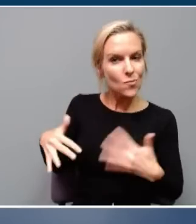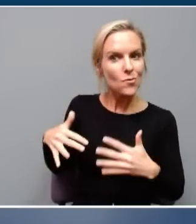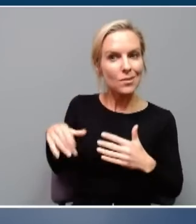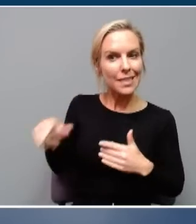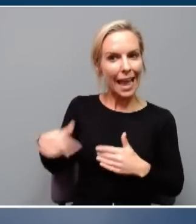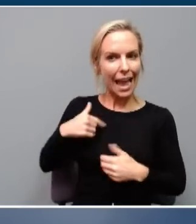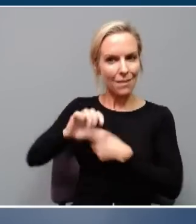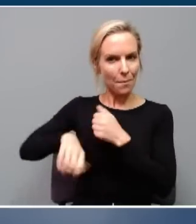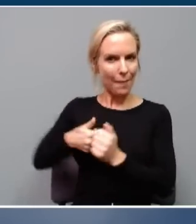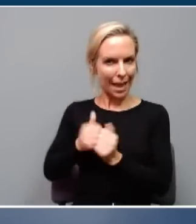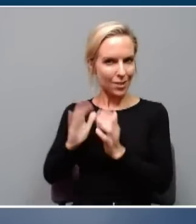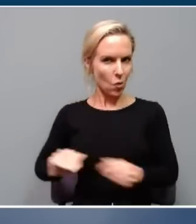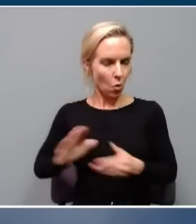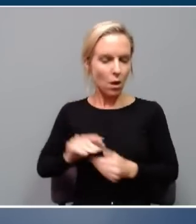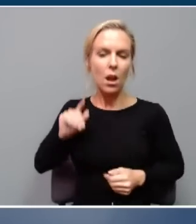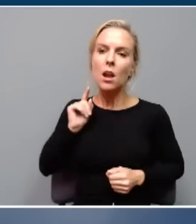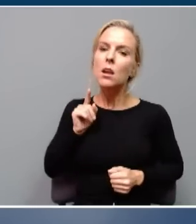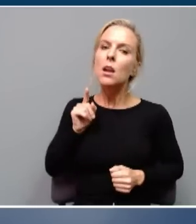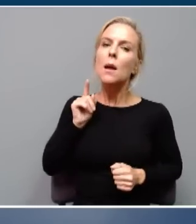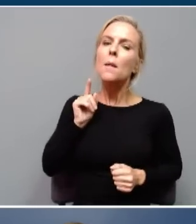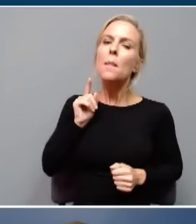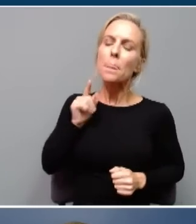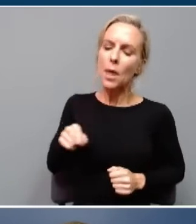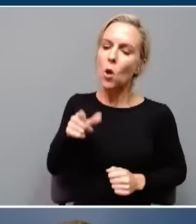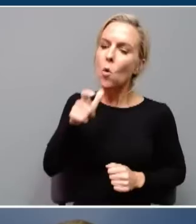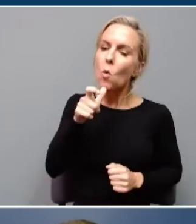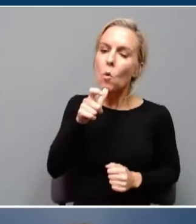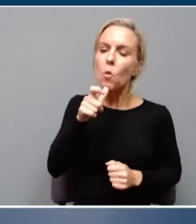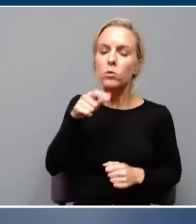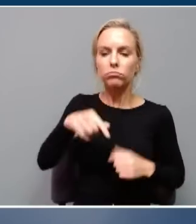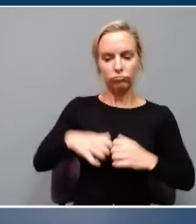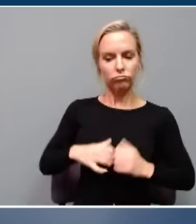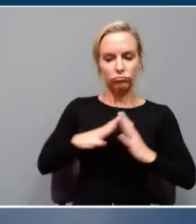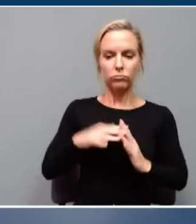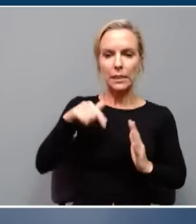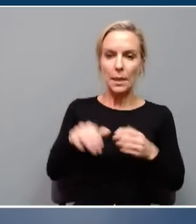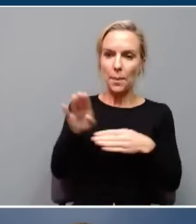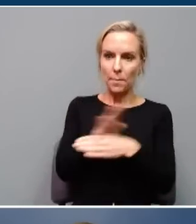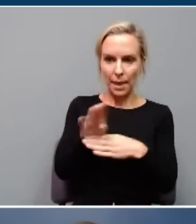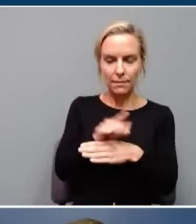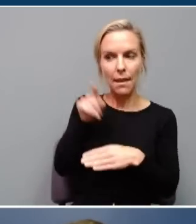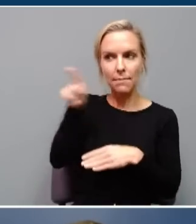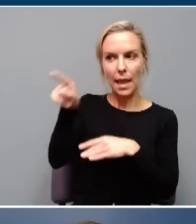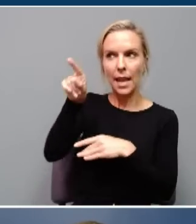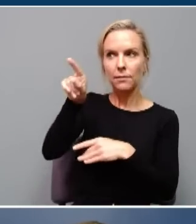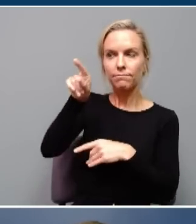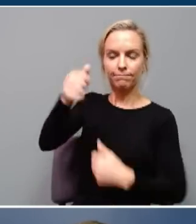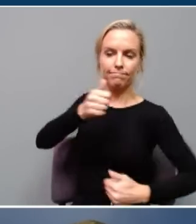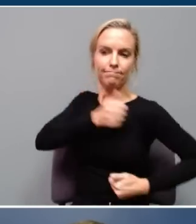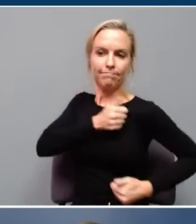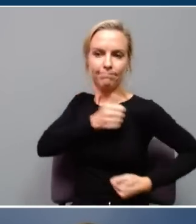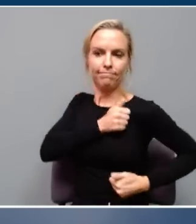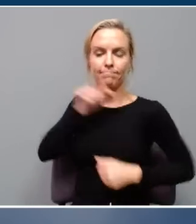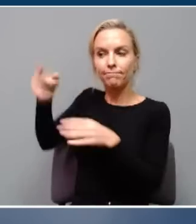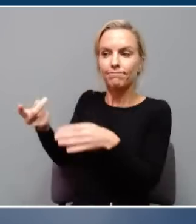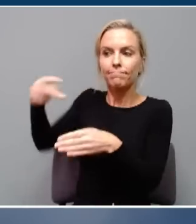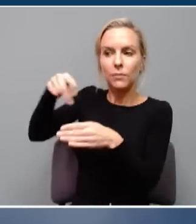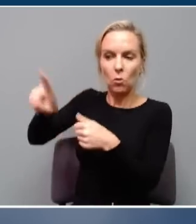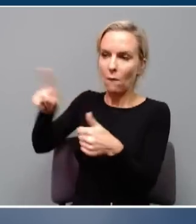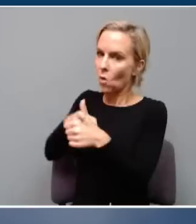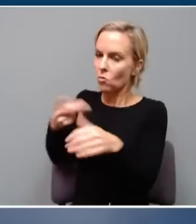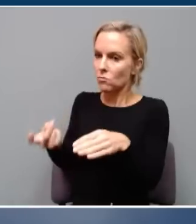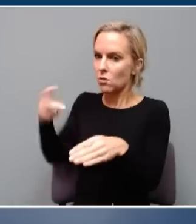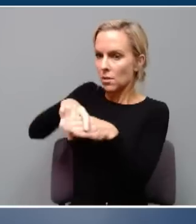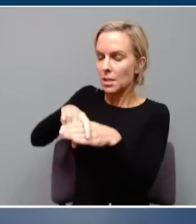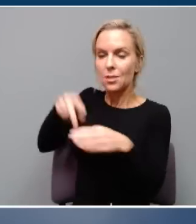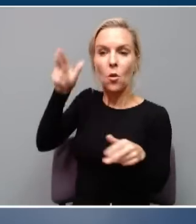were part of a Green Beret detachment who were the first to enter Afghanistan on horseback after the terrorist attacks